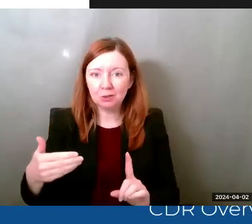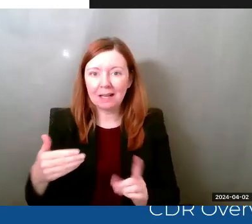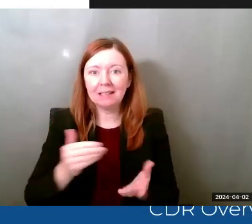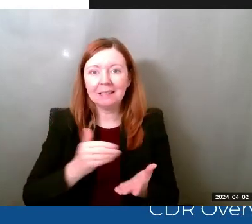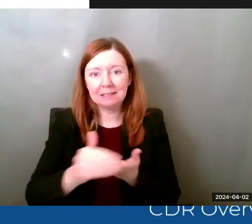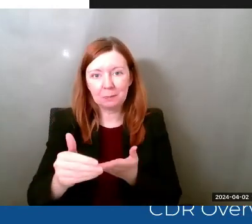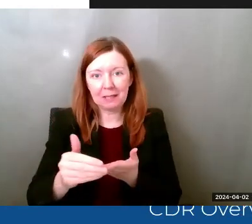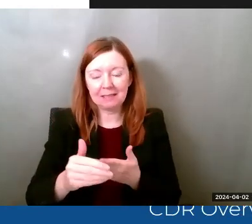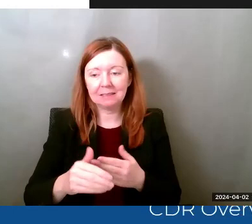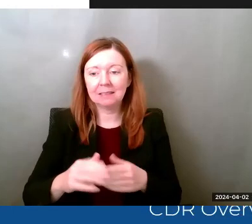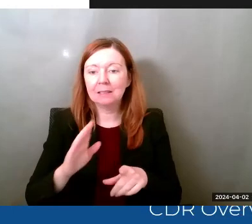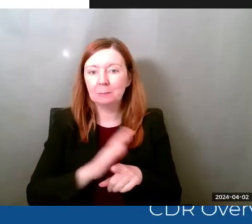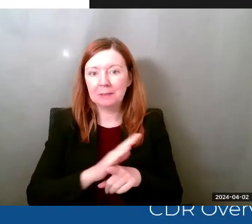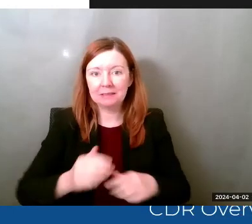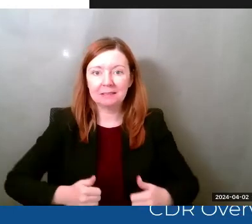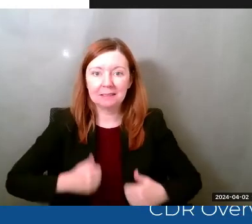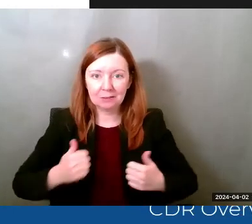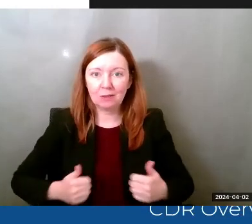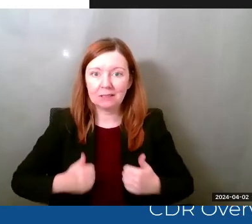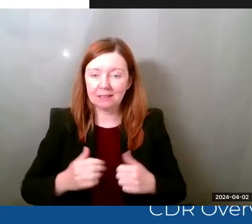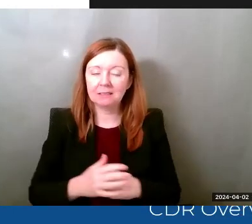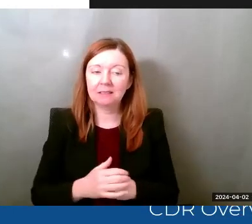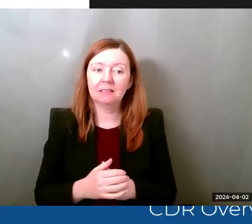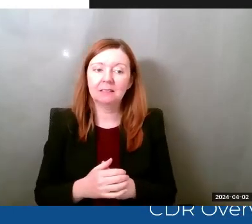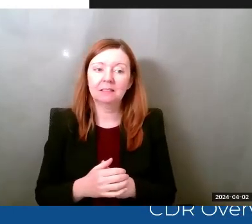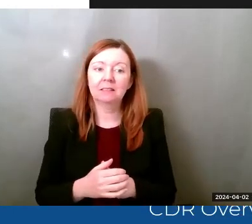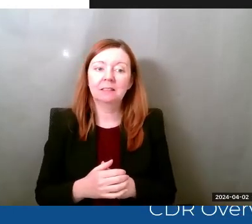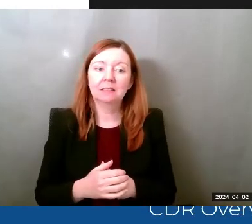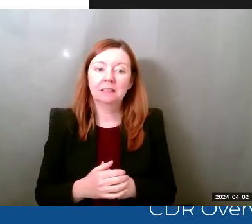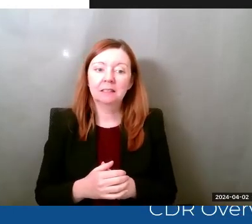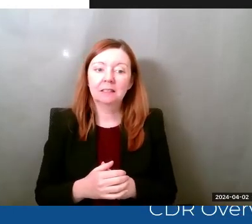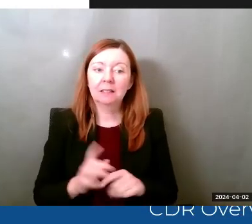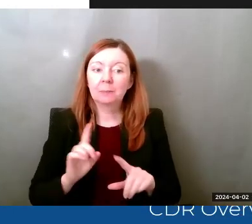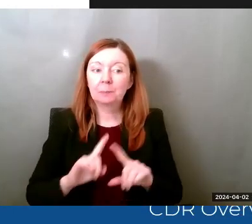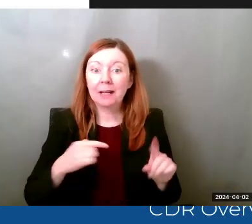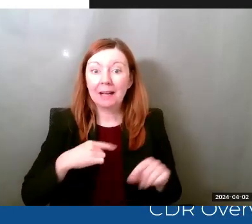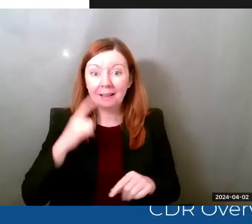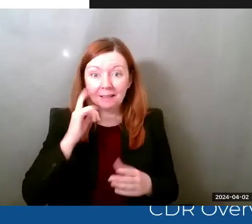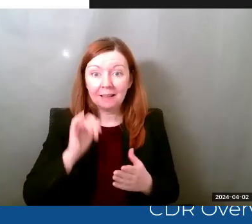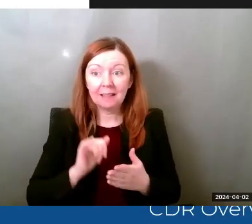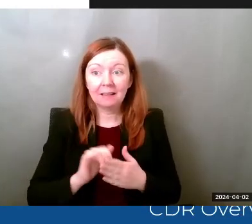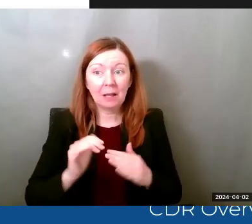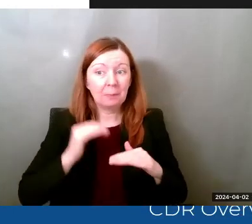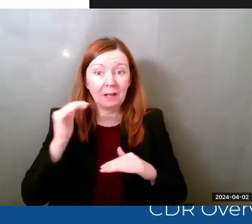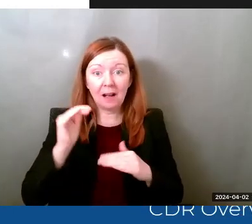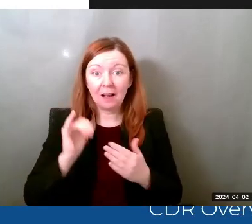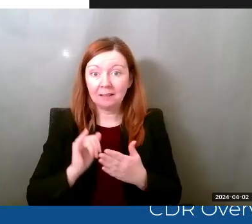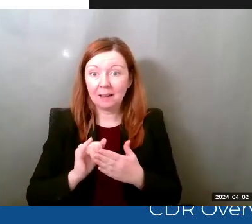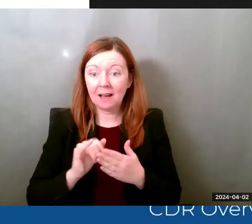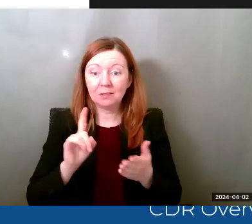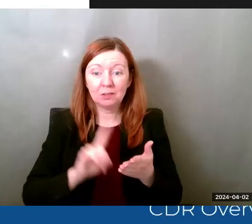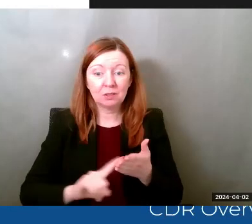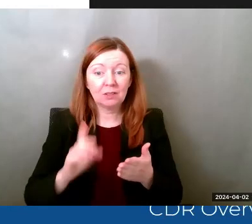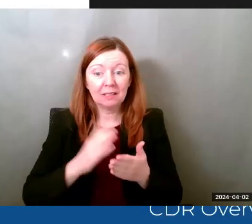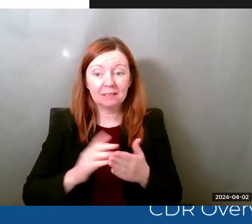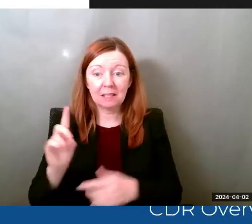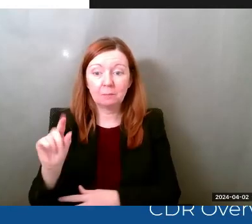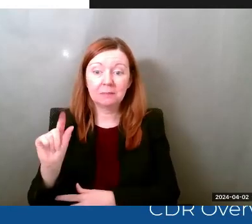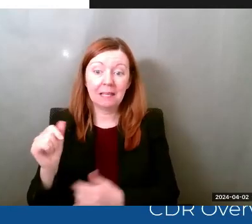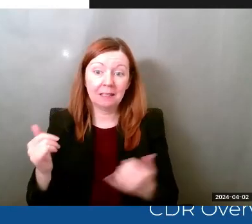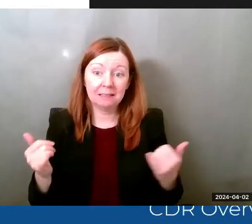displaced businesses and residences. But I think beyond that, just looking at some of the data